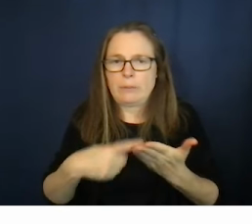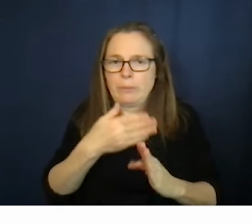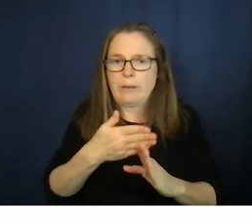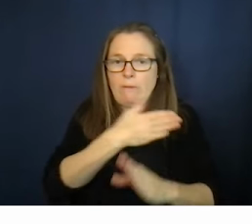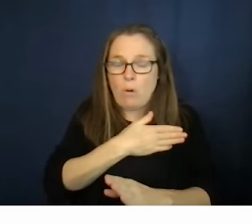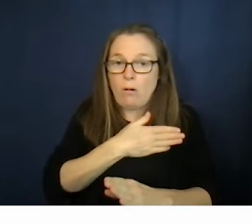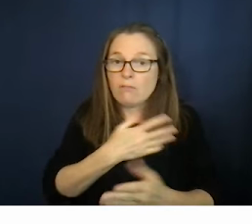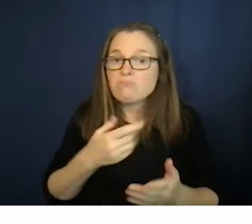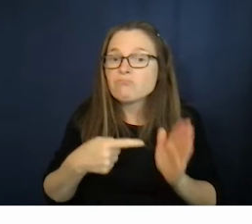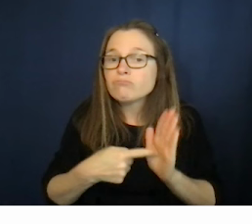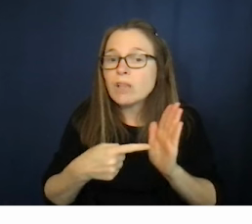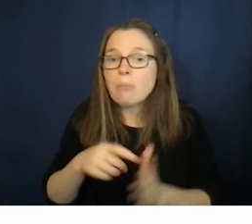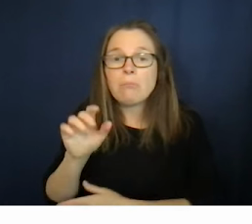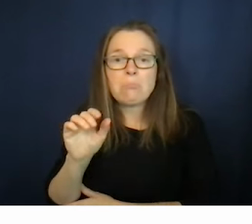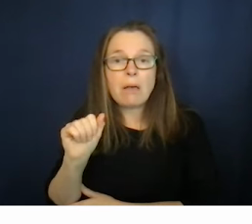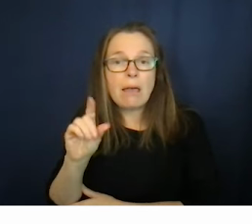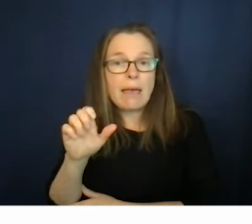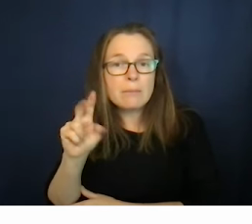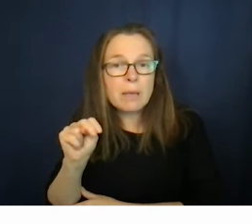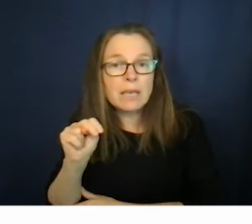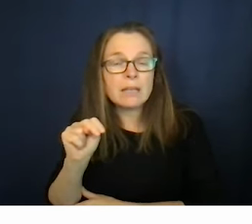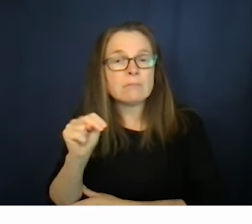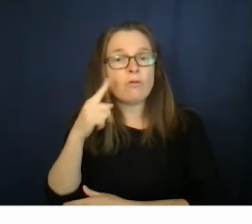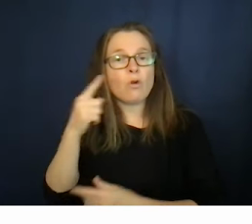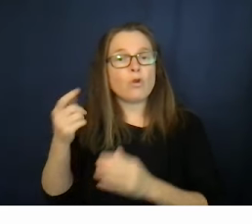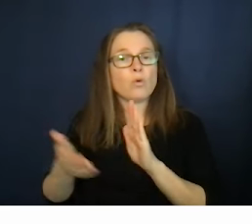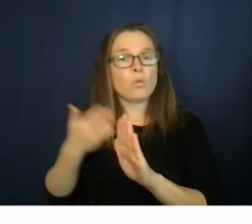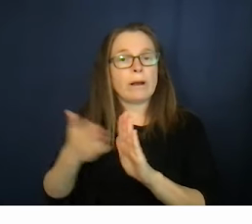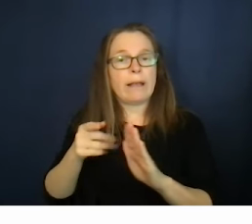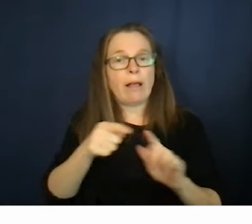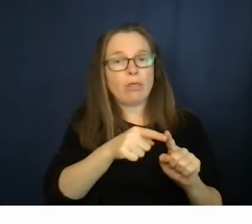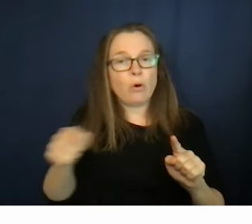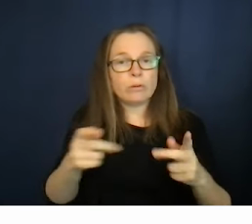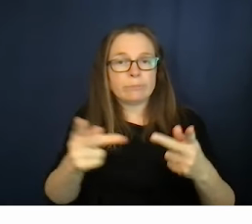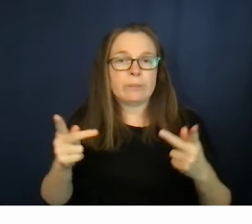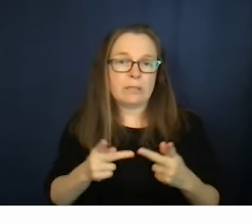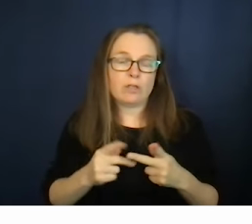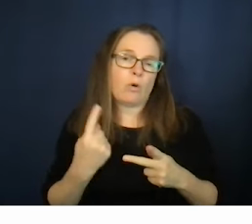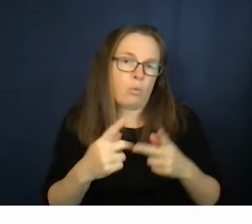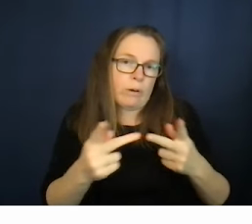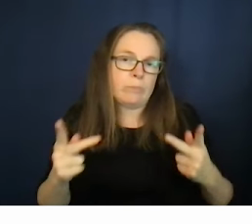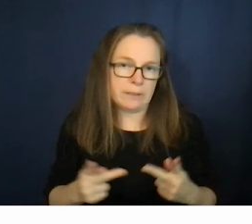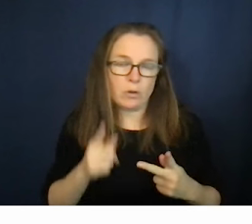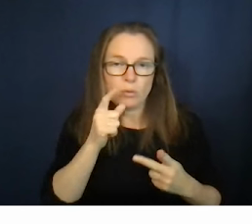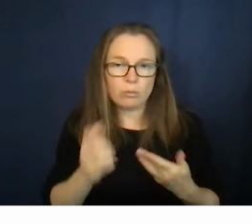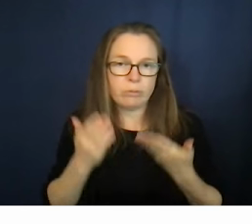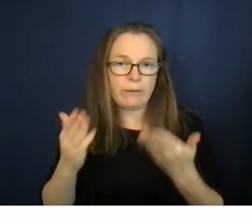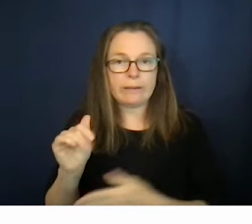including admin and overhead for that position or positions that are providing any type of case